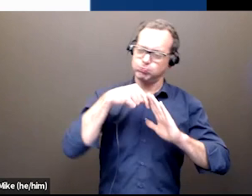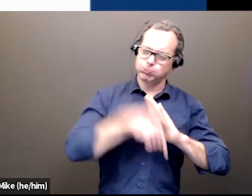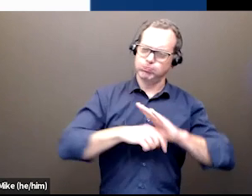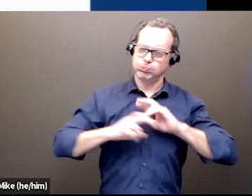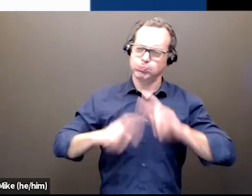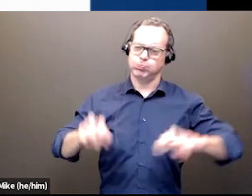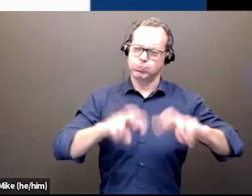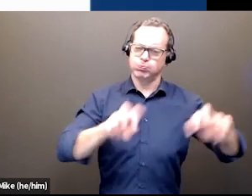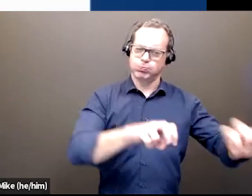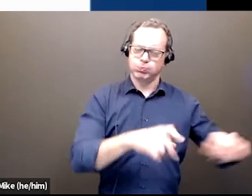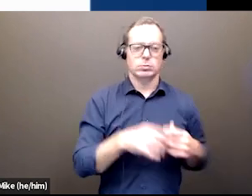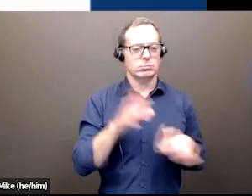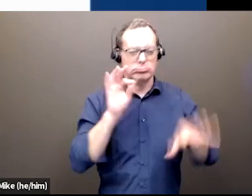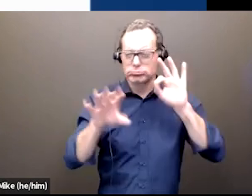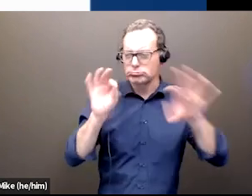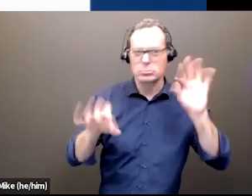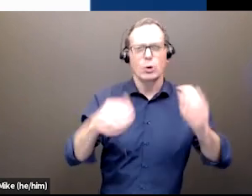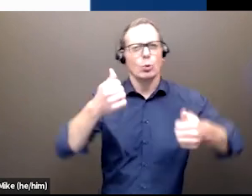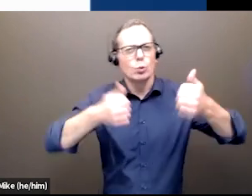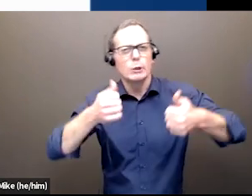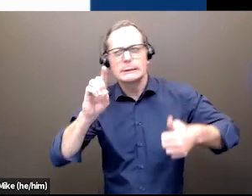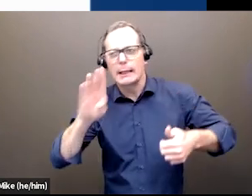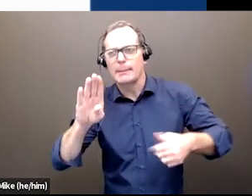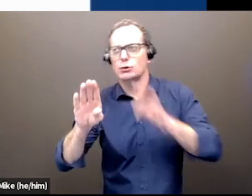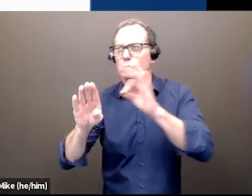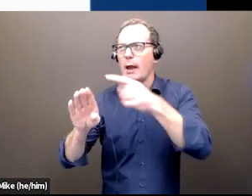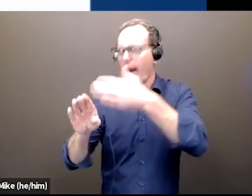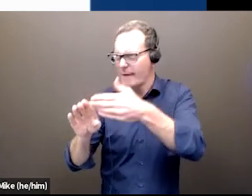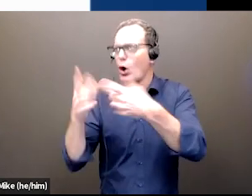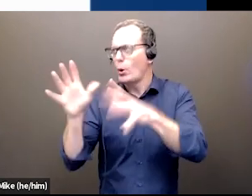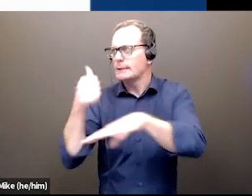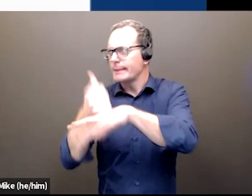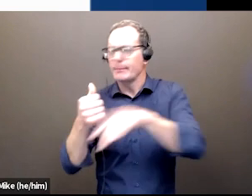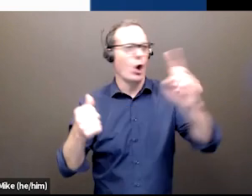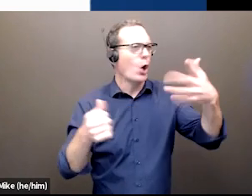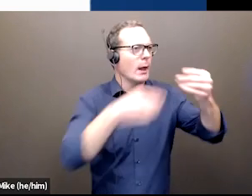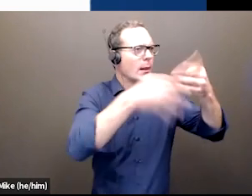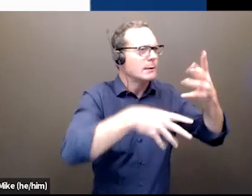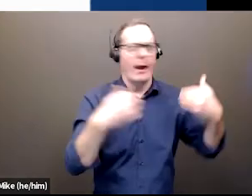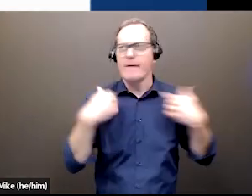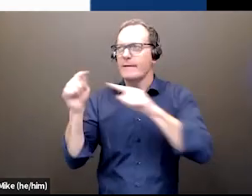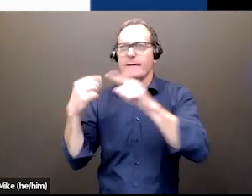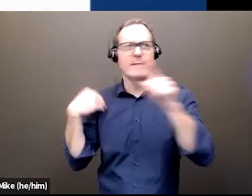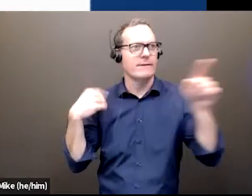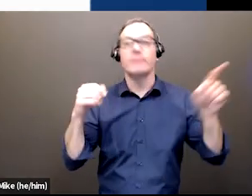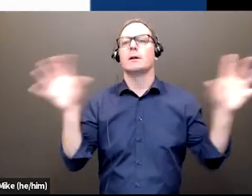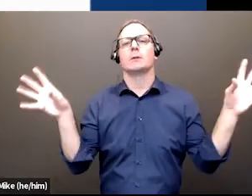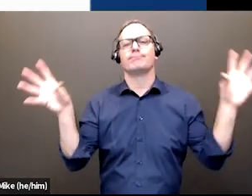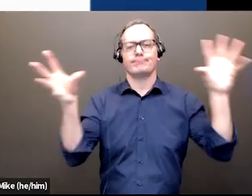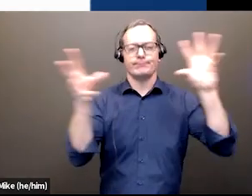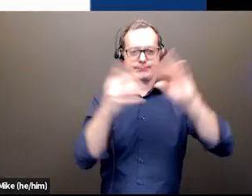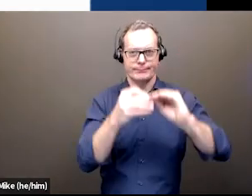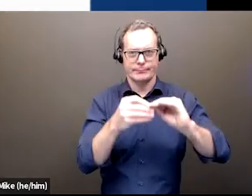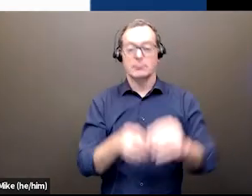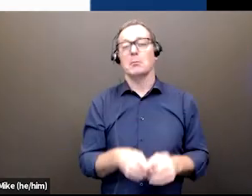what lists and databases of disability supports currently exist across the country, CUPW learned that while there are